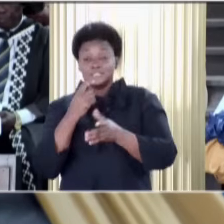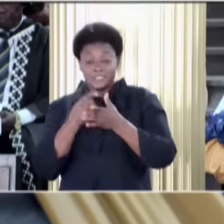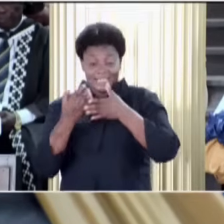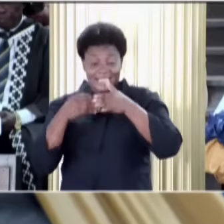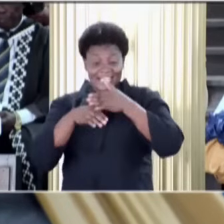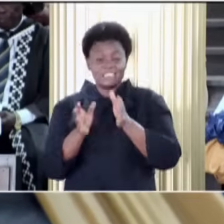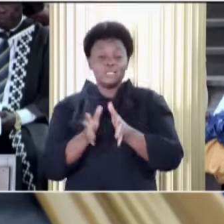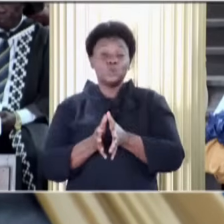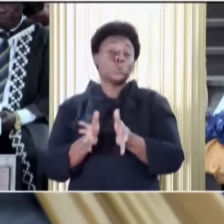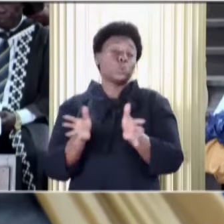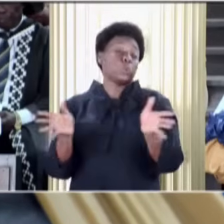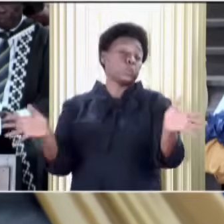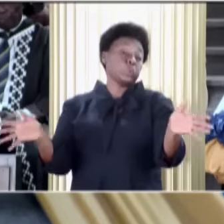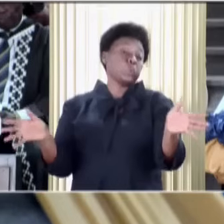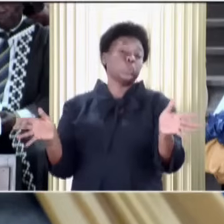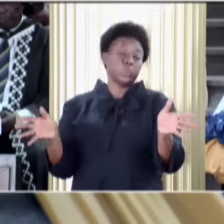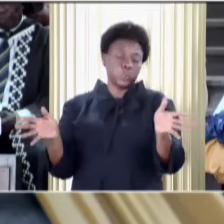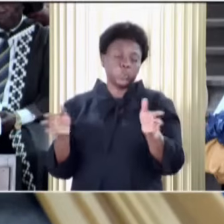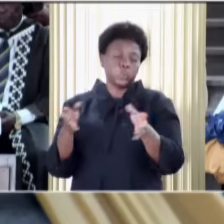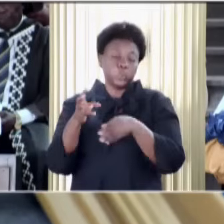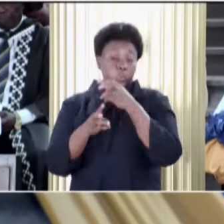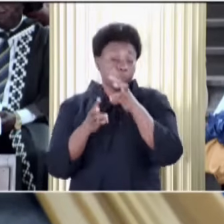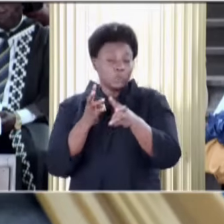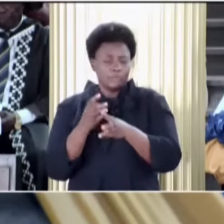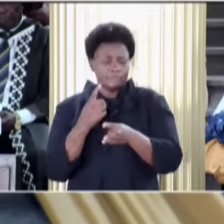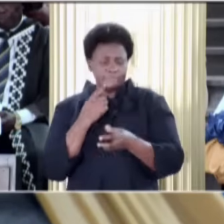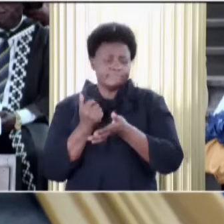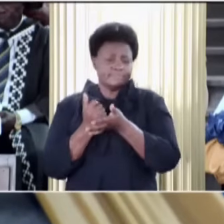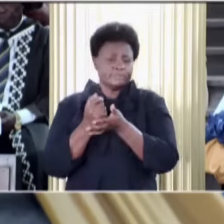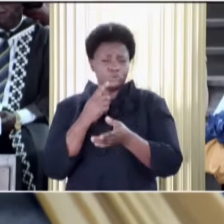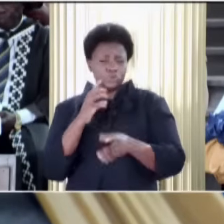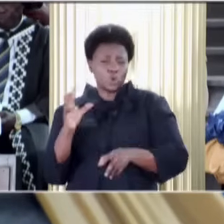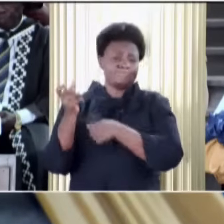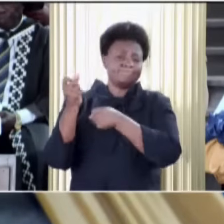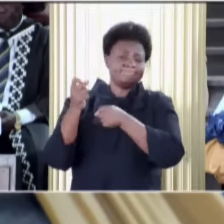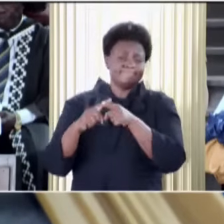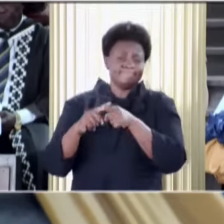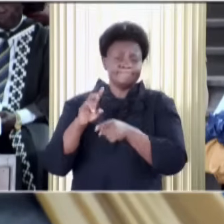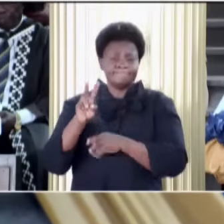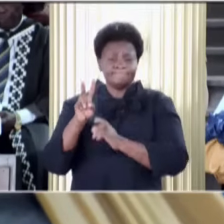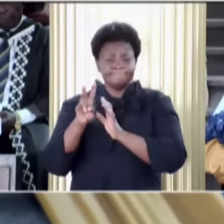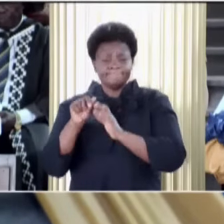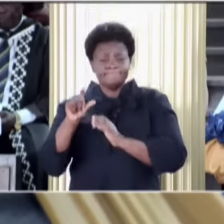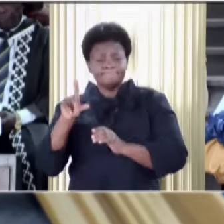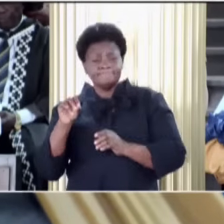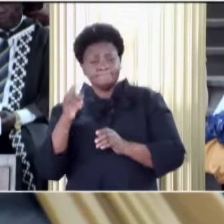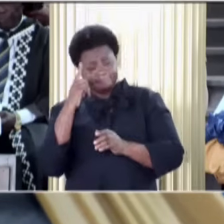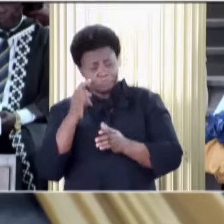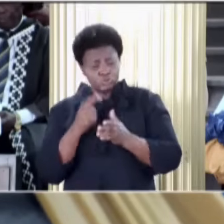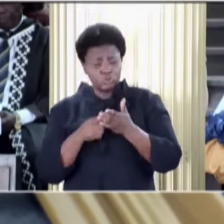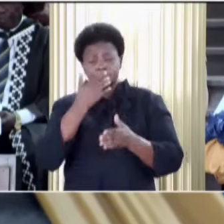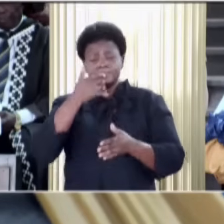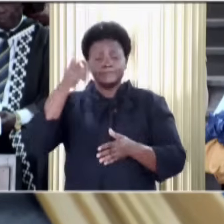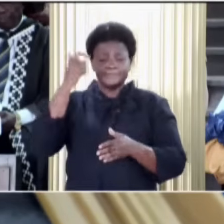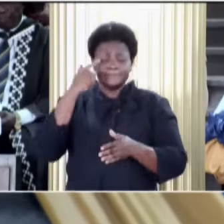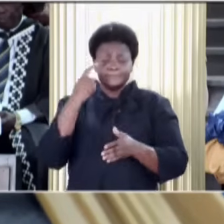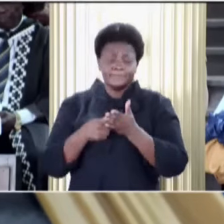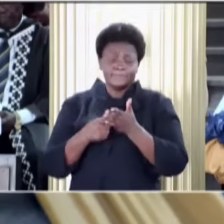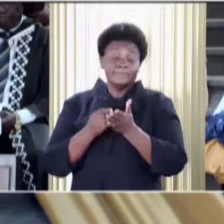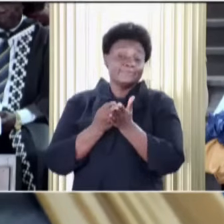wider world, I urge you to uphold the values of excellence, integrity, and